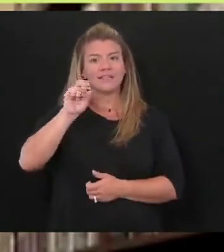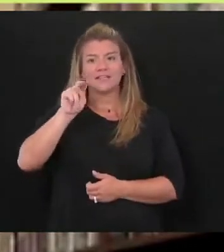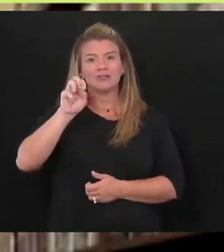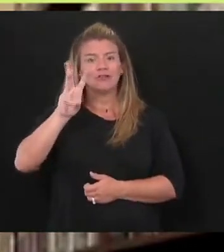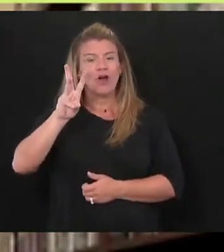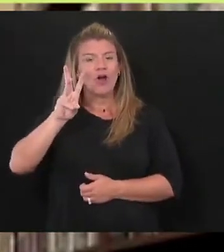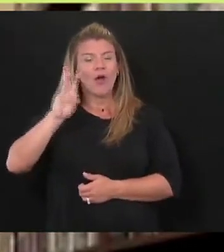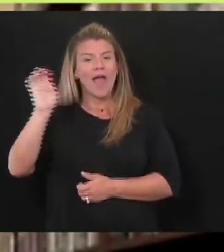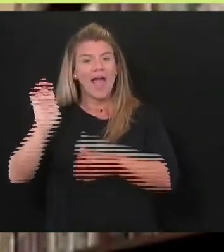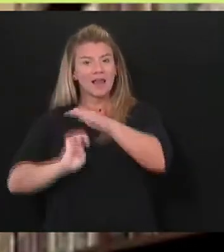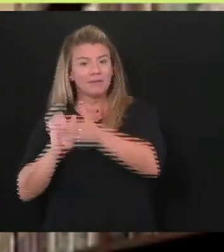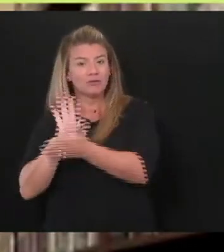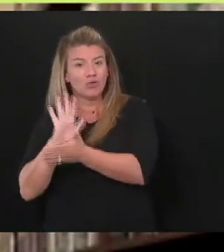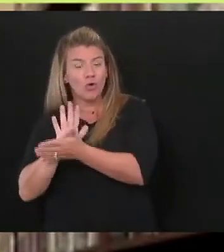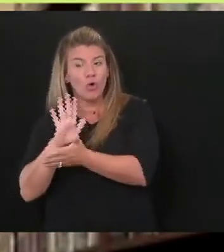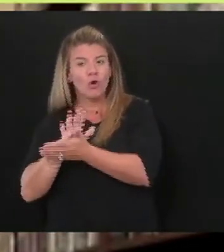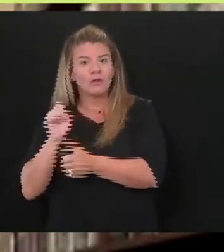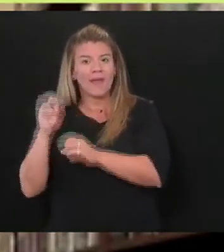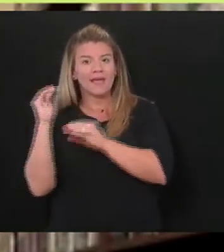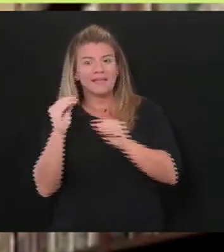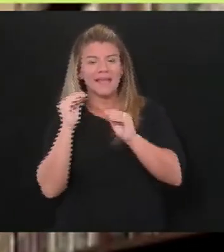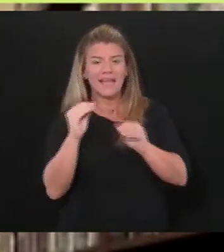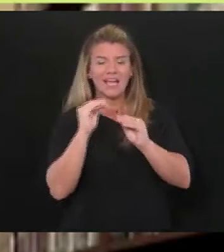teaching classes about basic employable